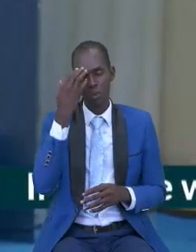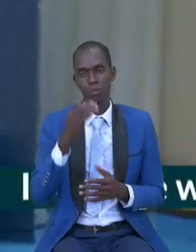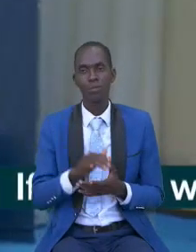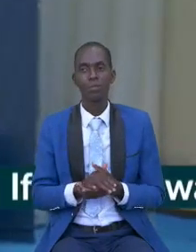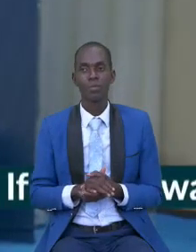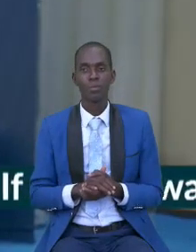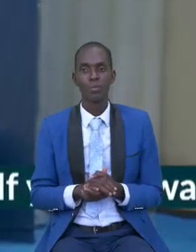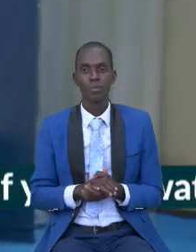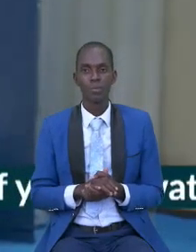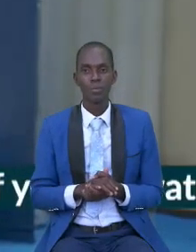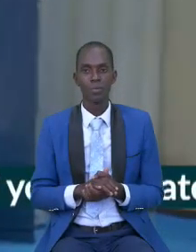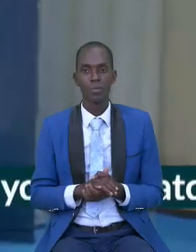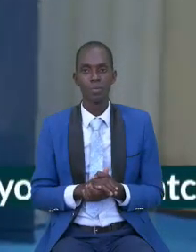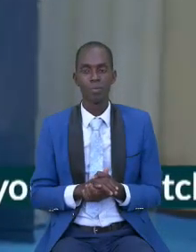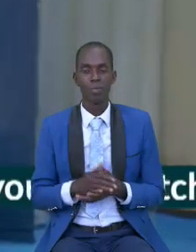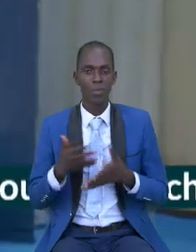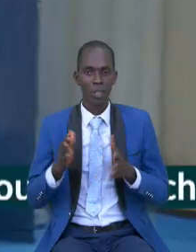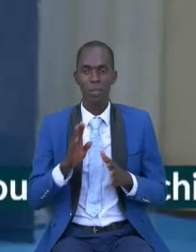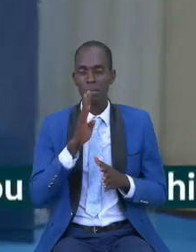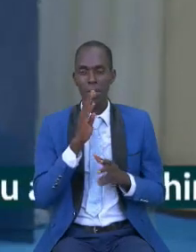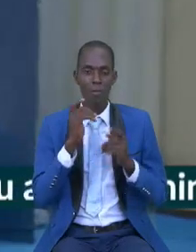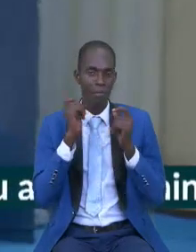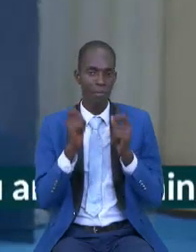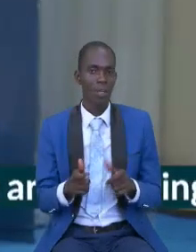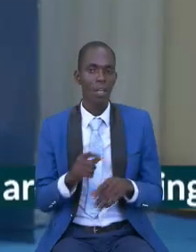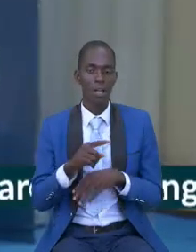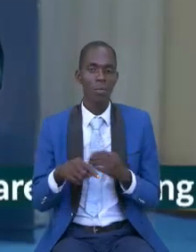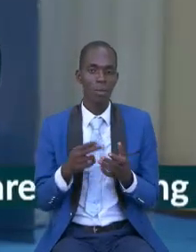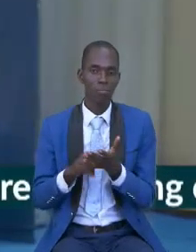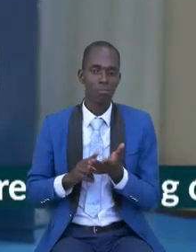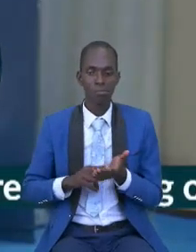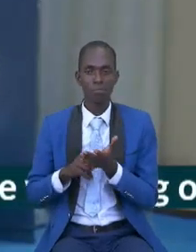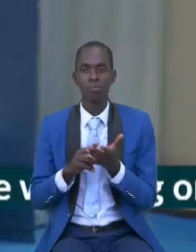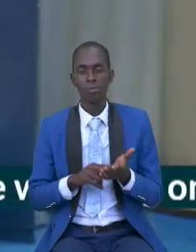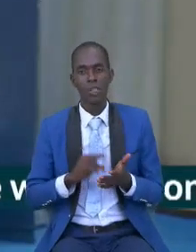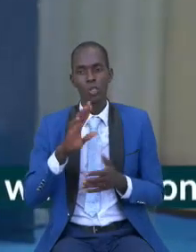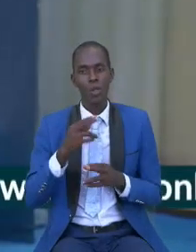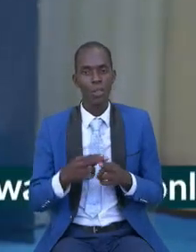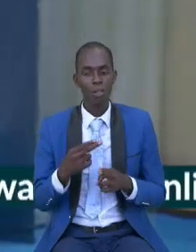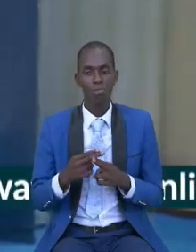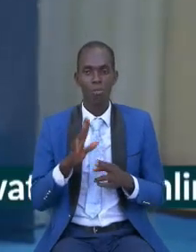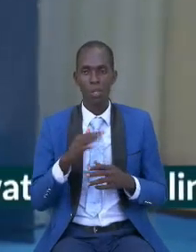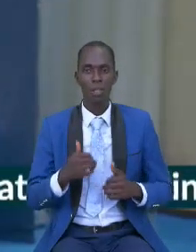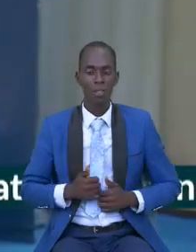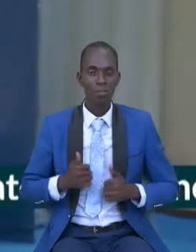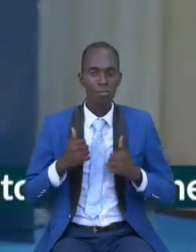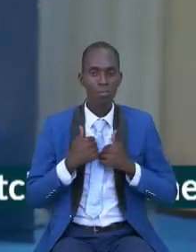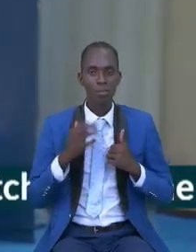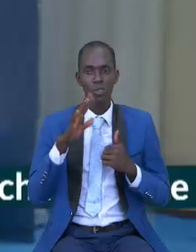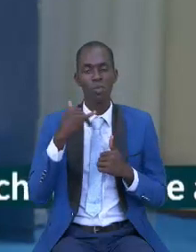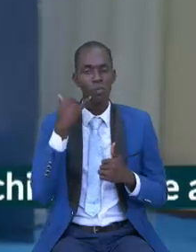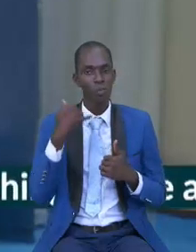counseling? Let's be fast about it. What up from the middle? If you are